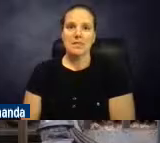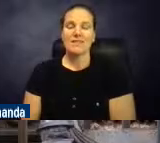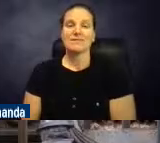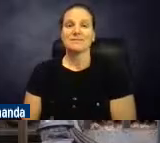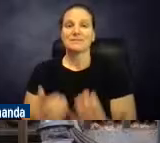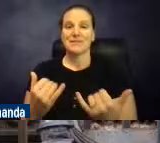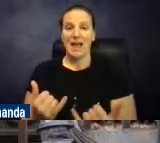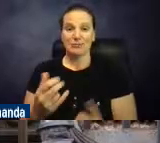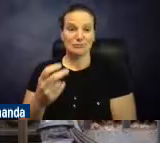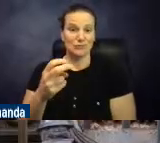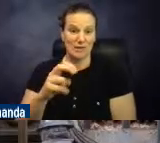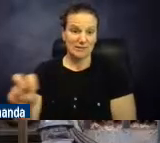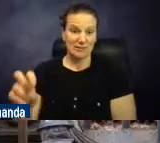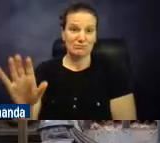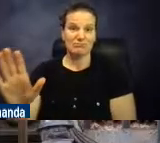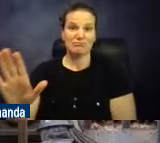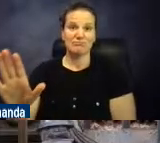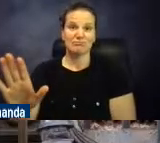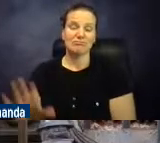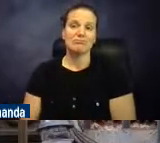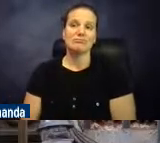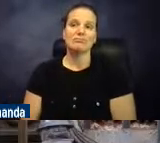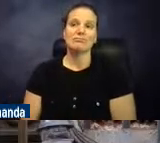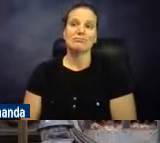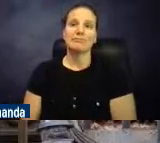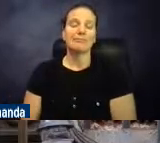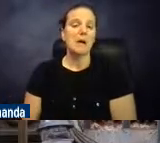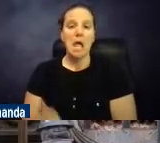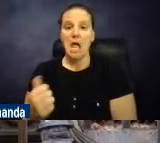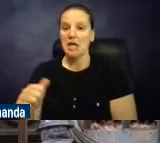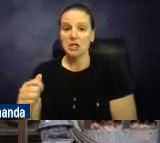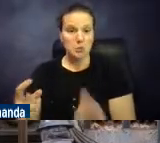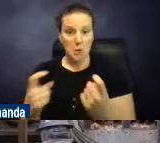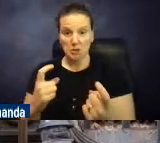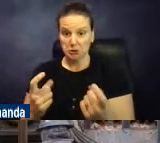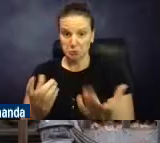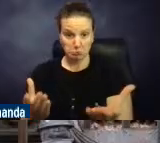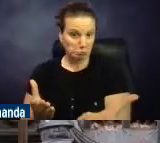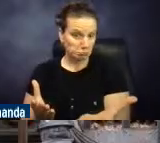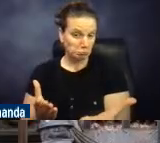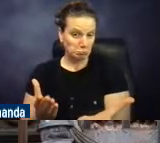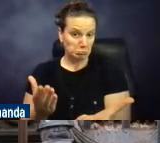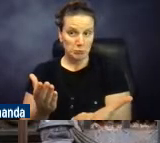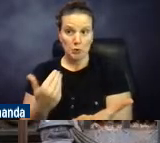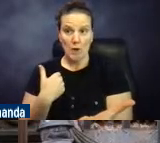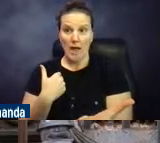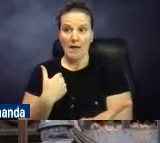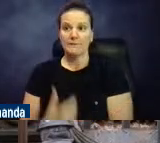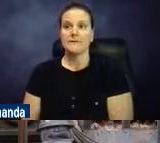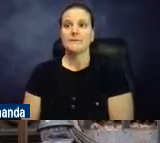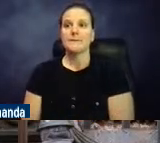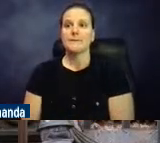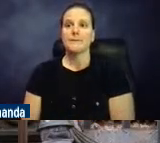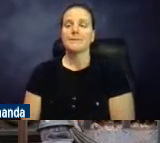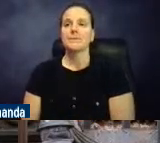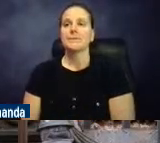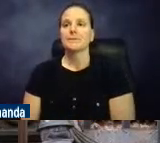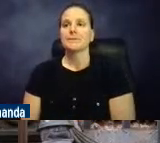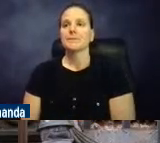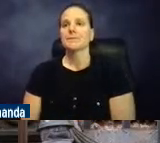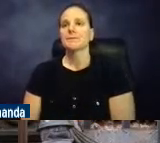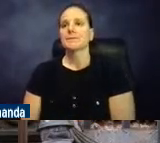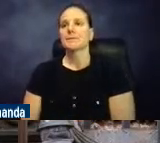us. So Anita, at this time, I would take any questions that this group may have. Yes, if any folks